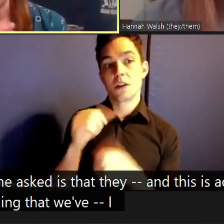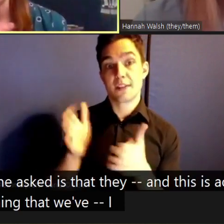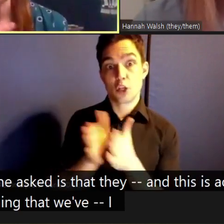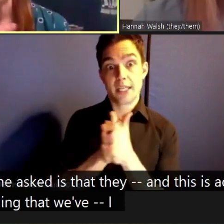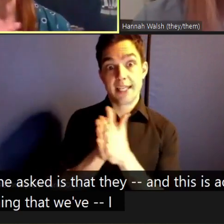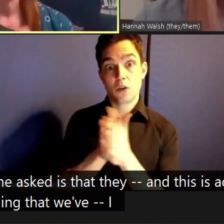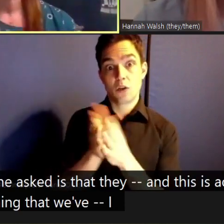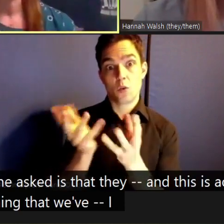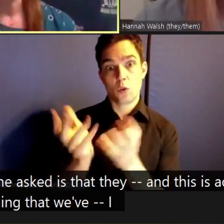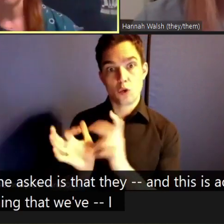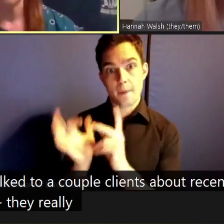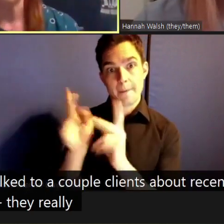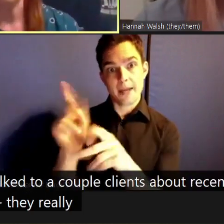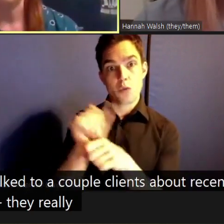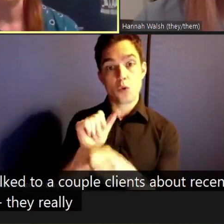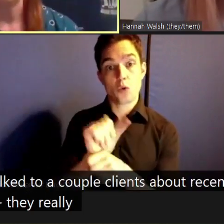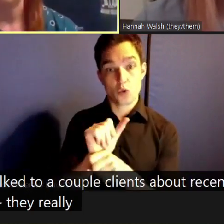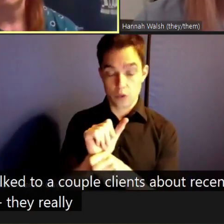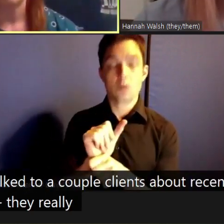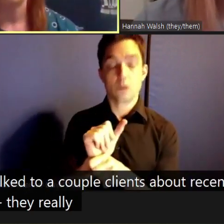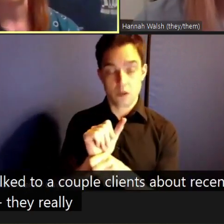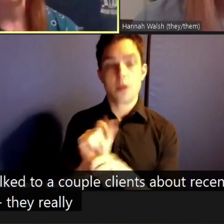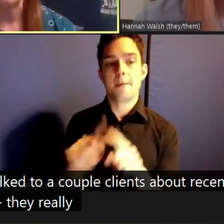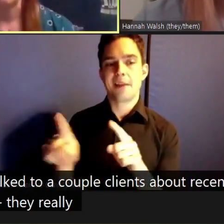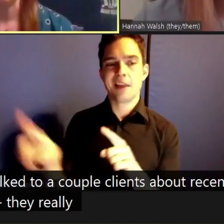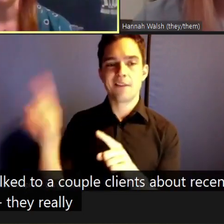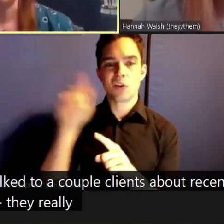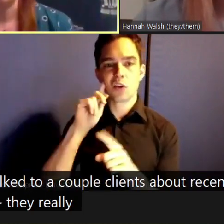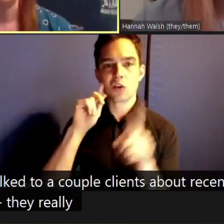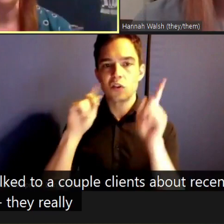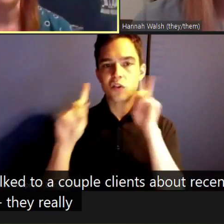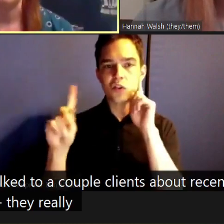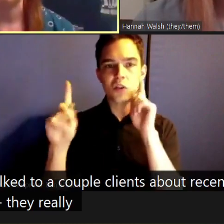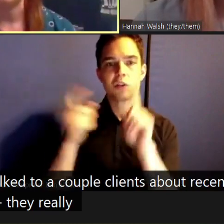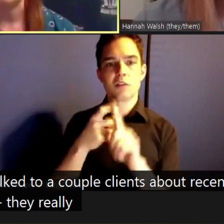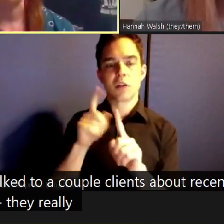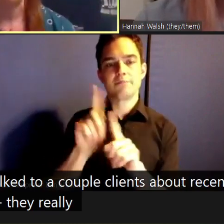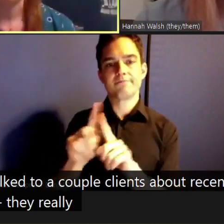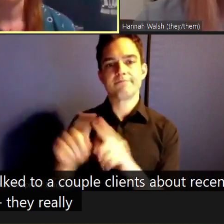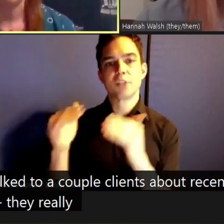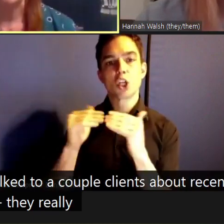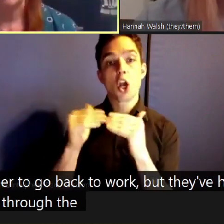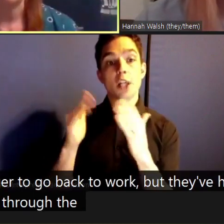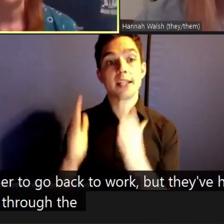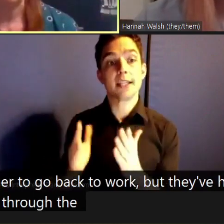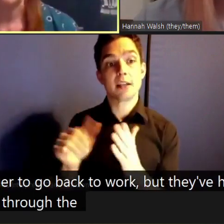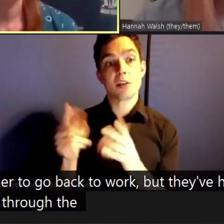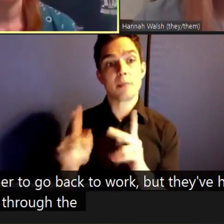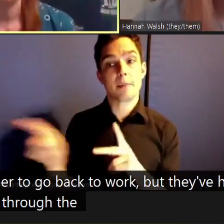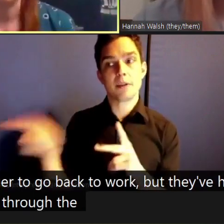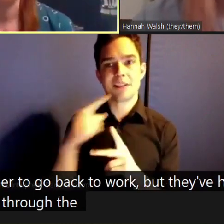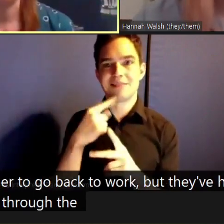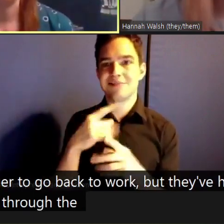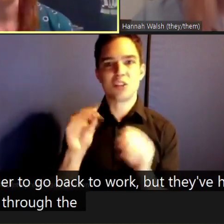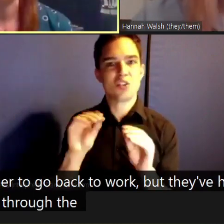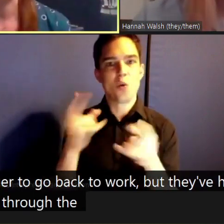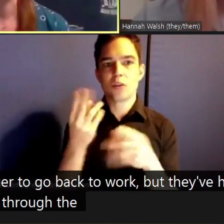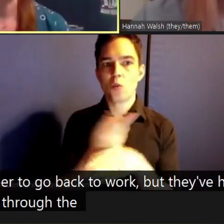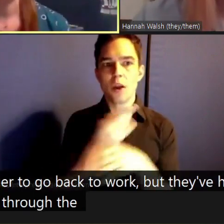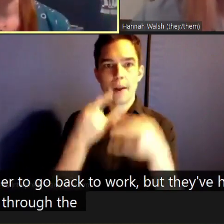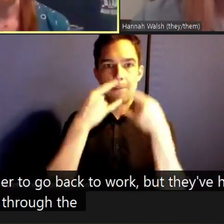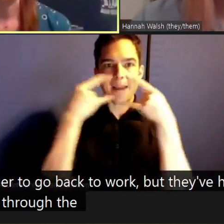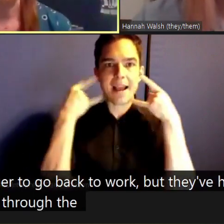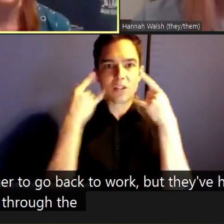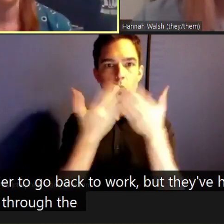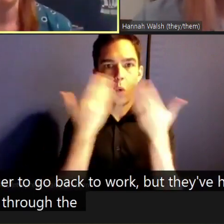to work, but they've heard kind of through the grapevine, talking to other colleagues, that like people are just not wearing masks at work and their